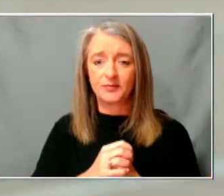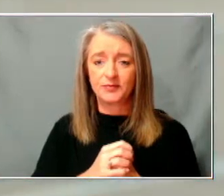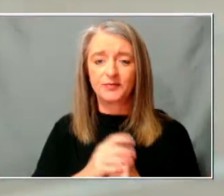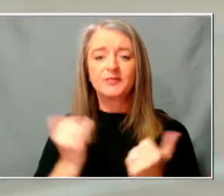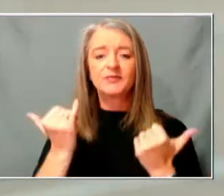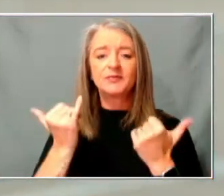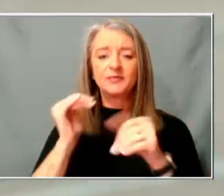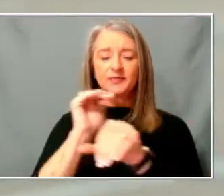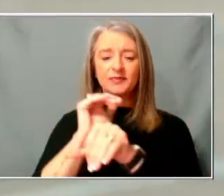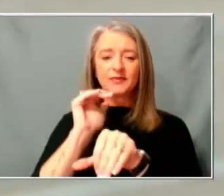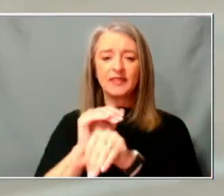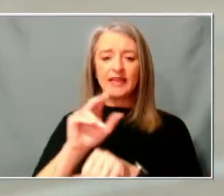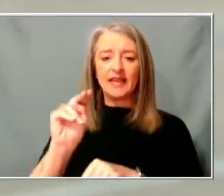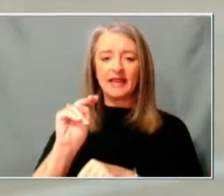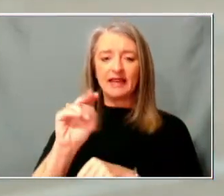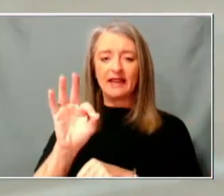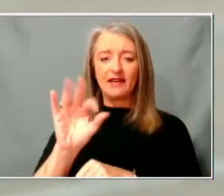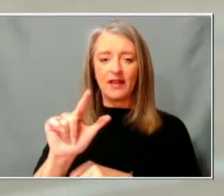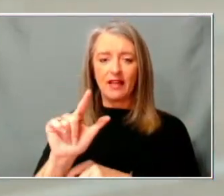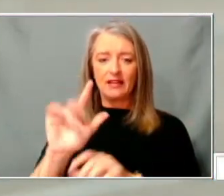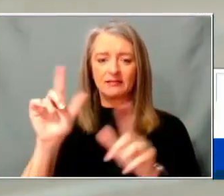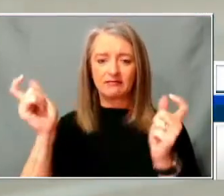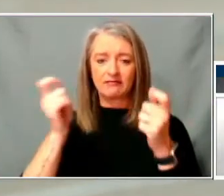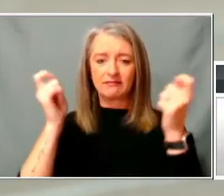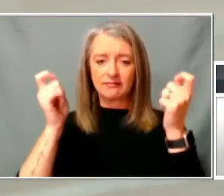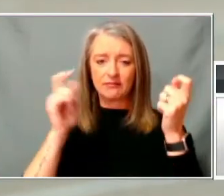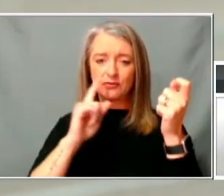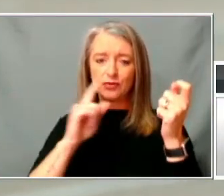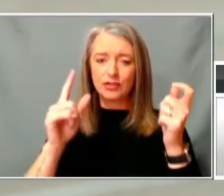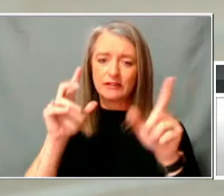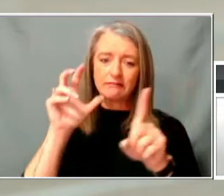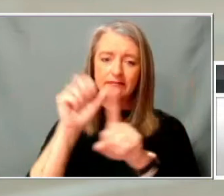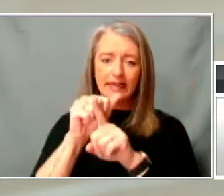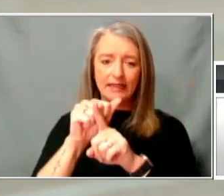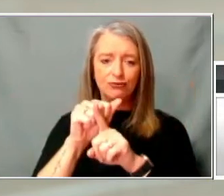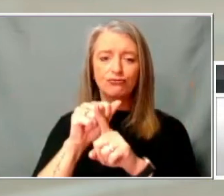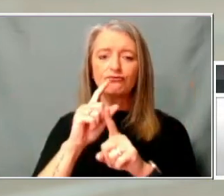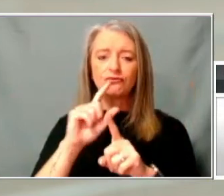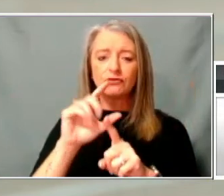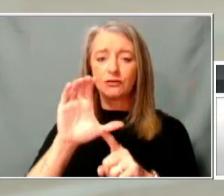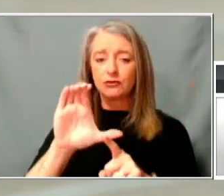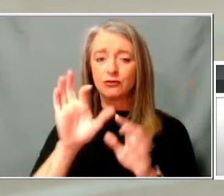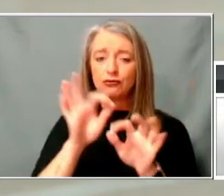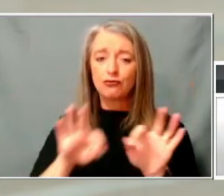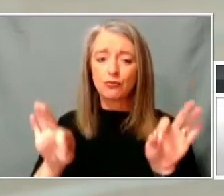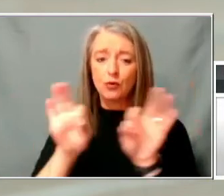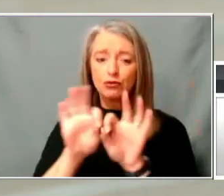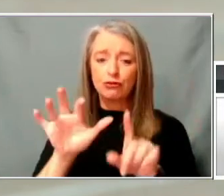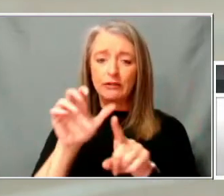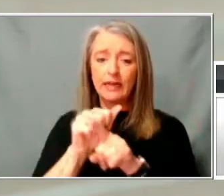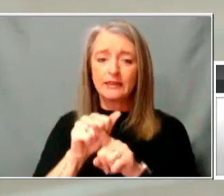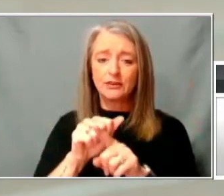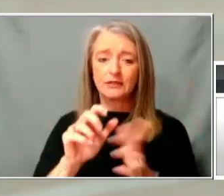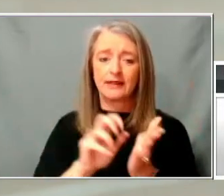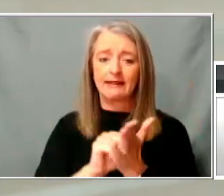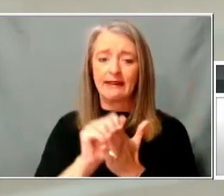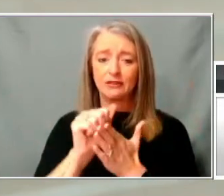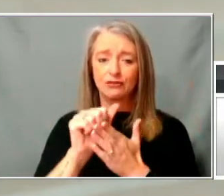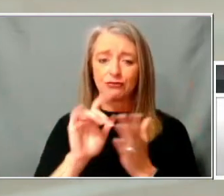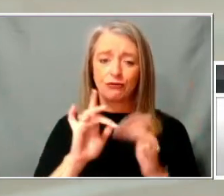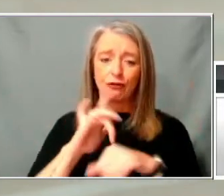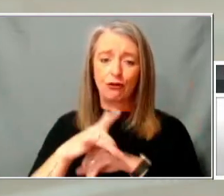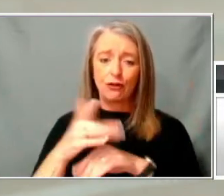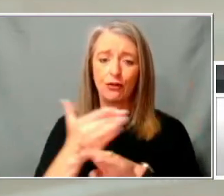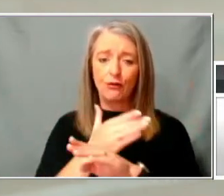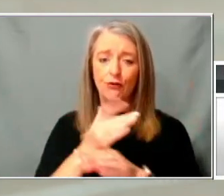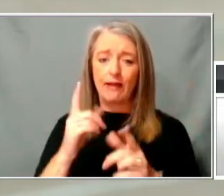Tonight, the NFL celebrates Crucial Catch, an event that draws awareness to the benefits of catching cancer early through annual